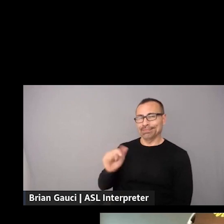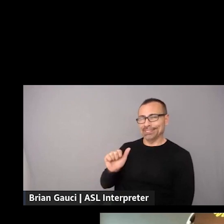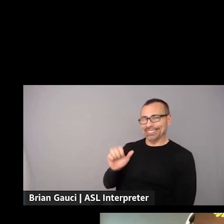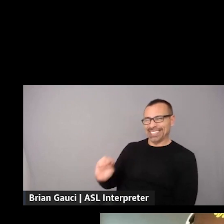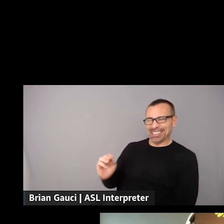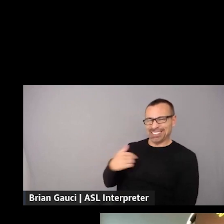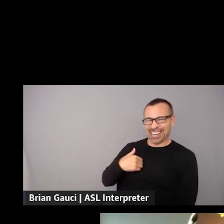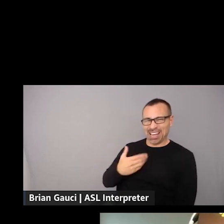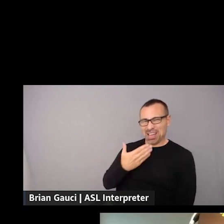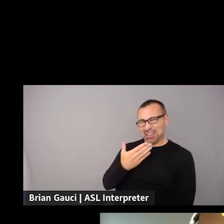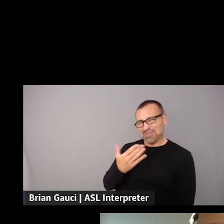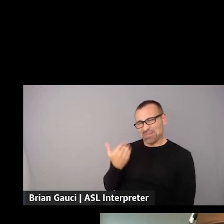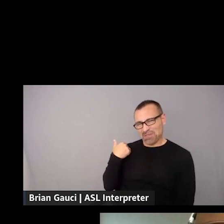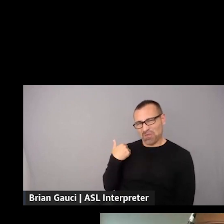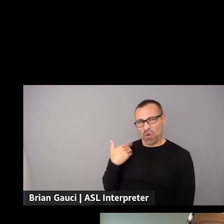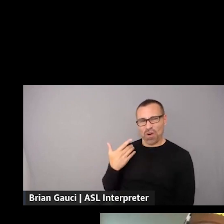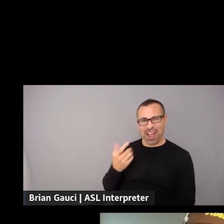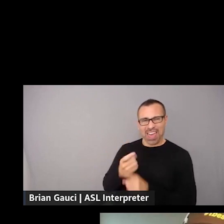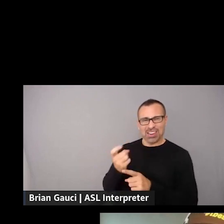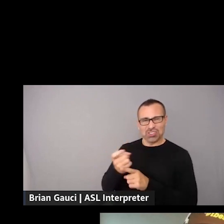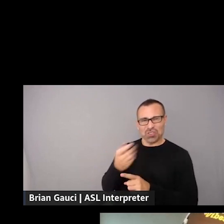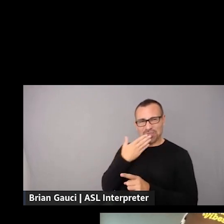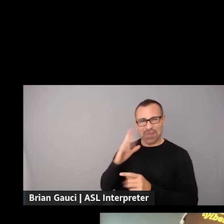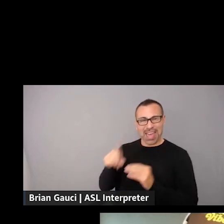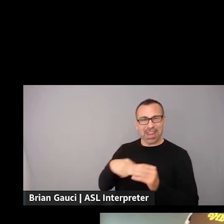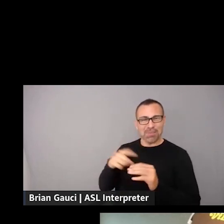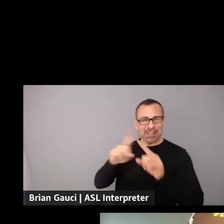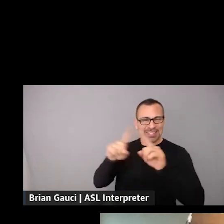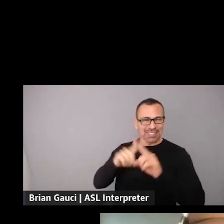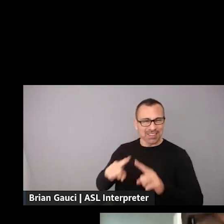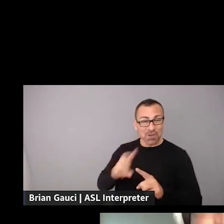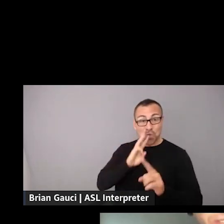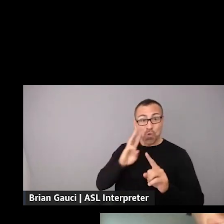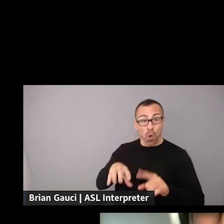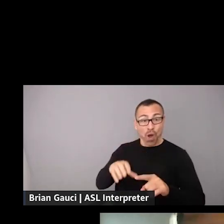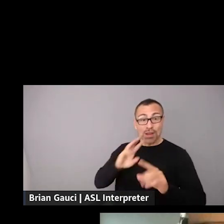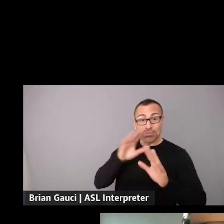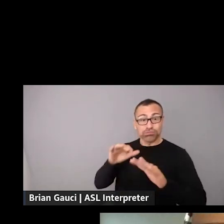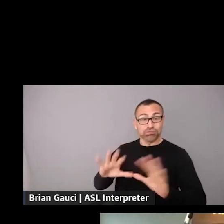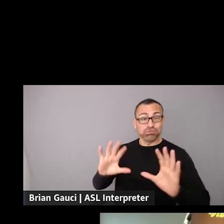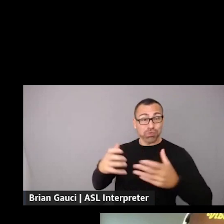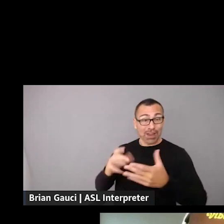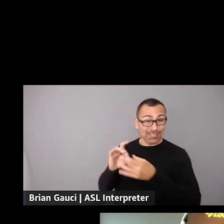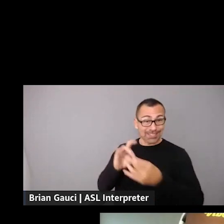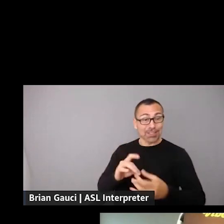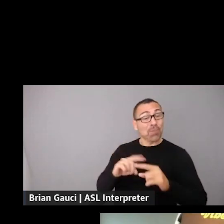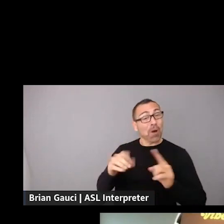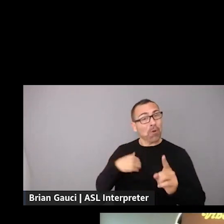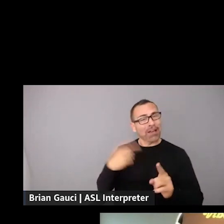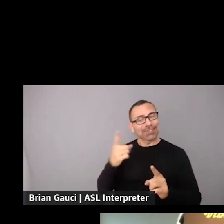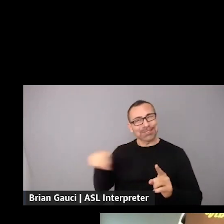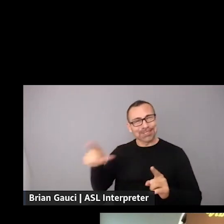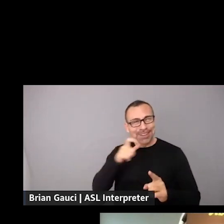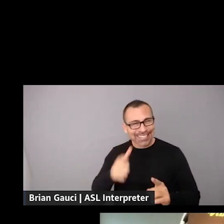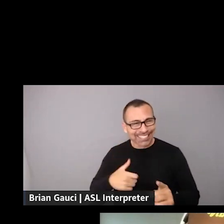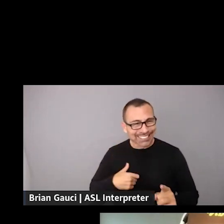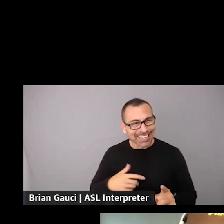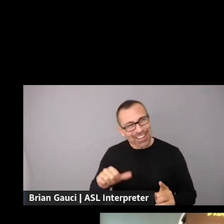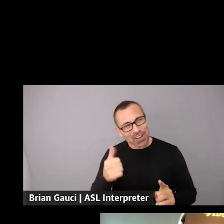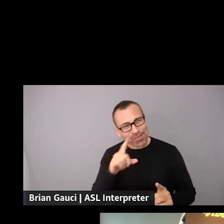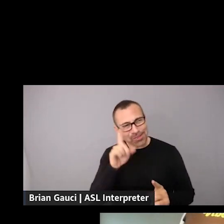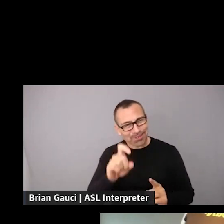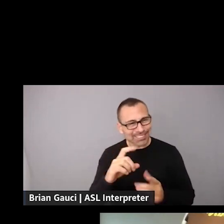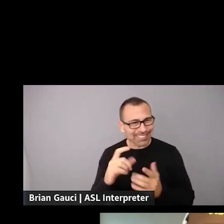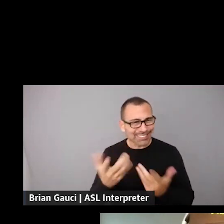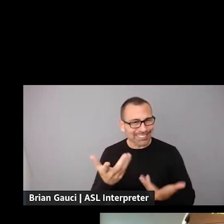beginning about different bodies of water being associated to, but we actually do have a question, I think, somewhat related to that joke